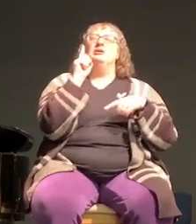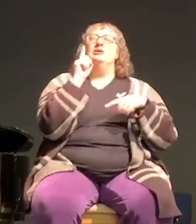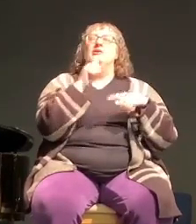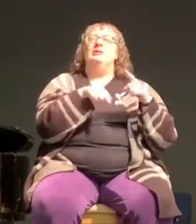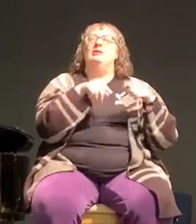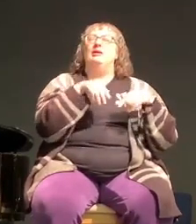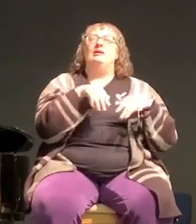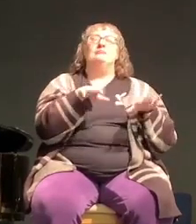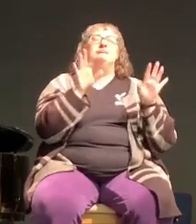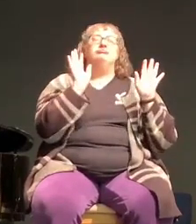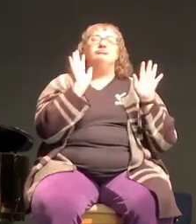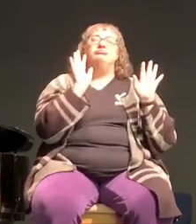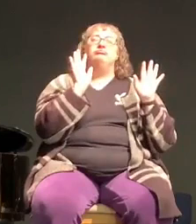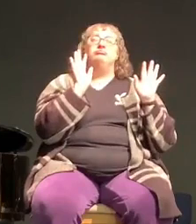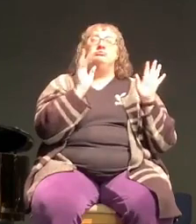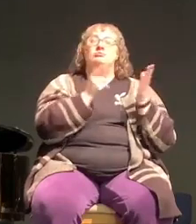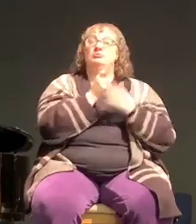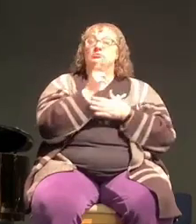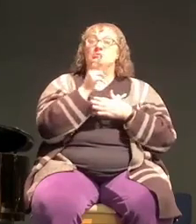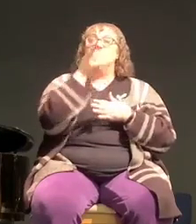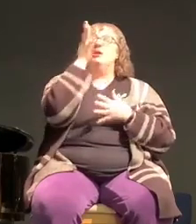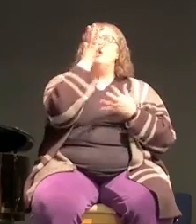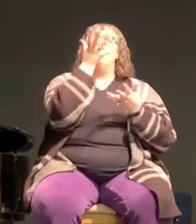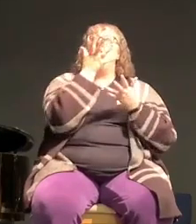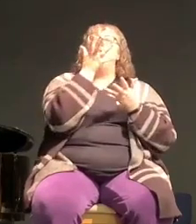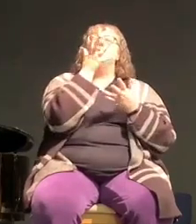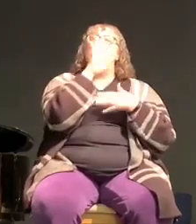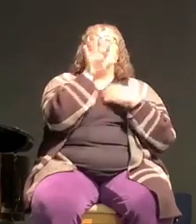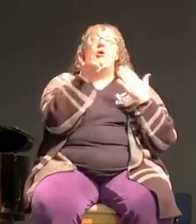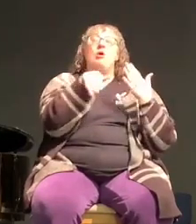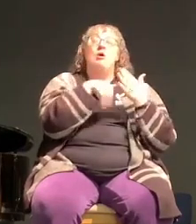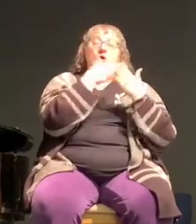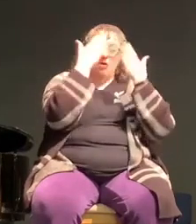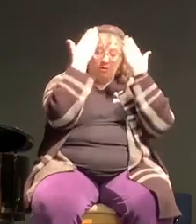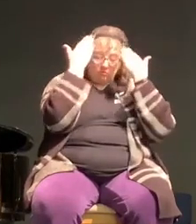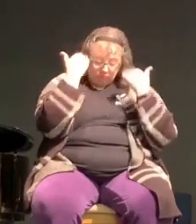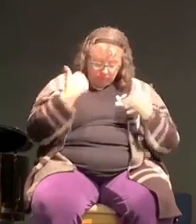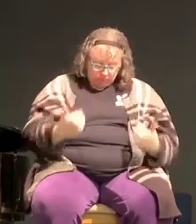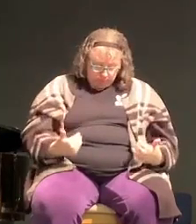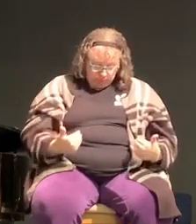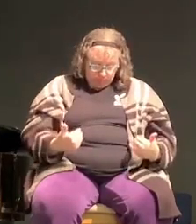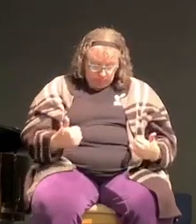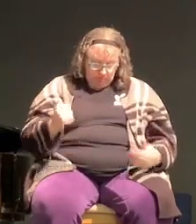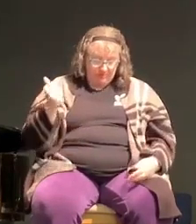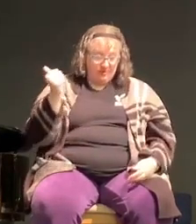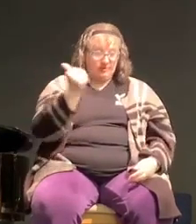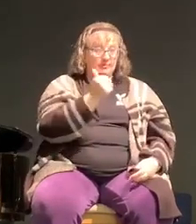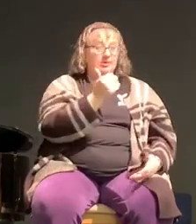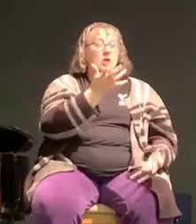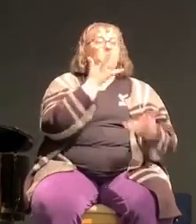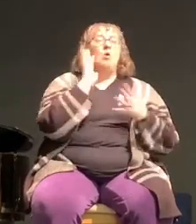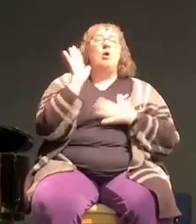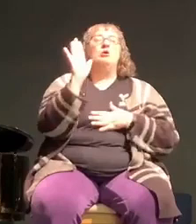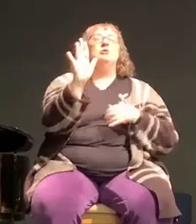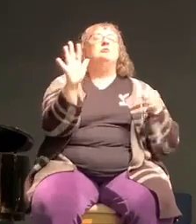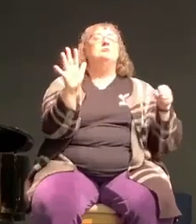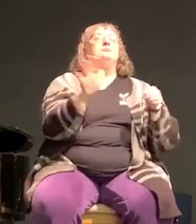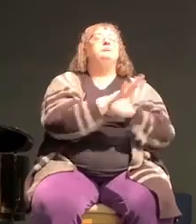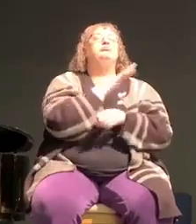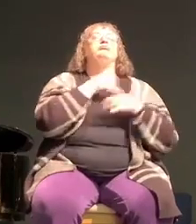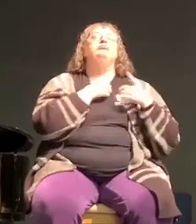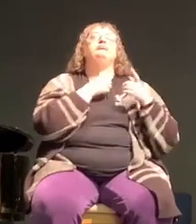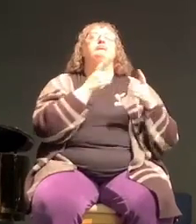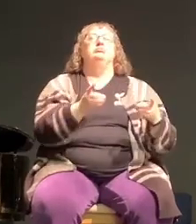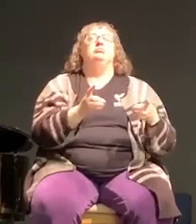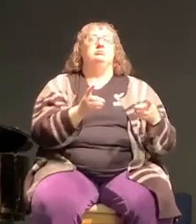of? The truth of the matter is God wants all of you. He wants your complete